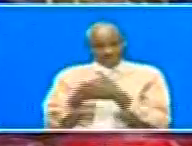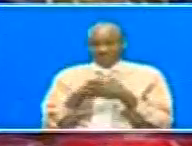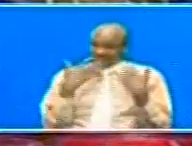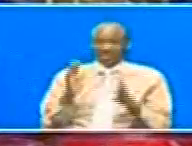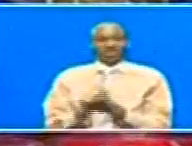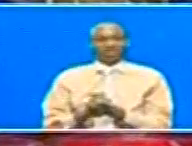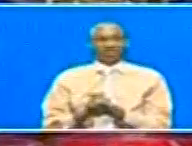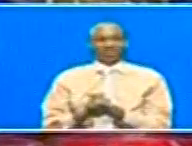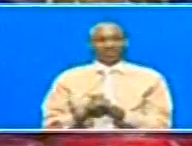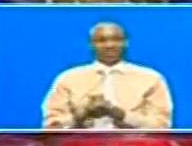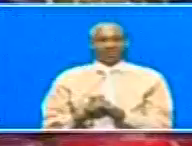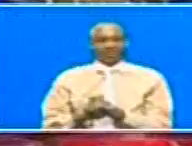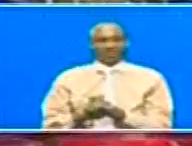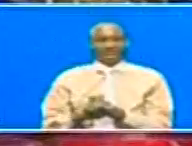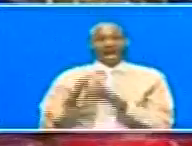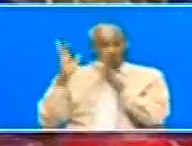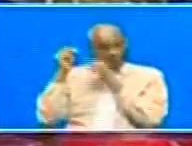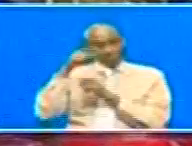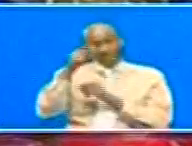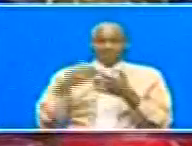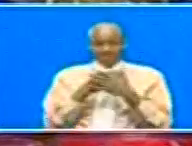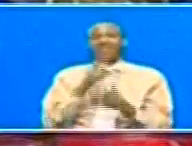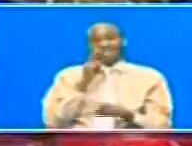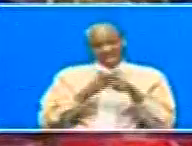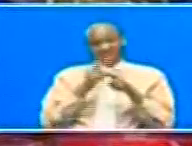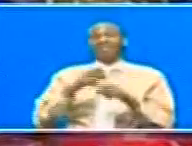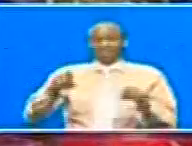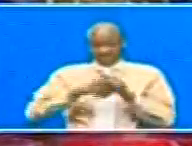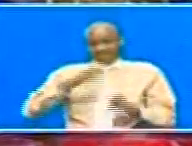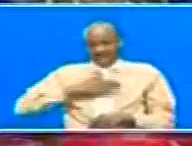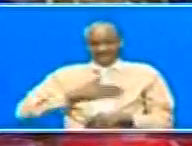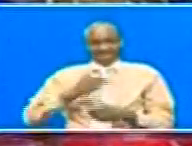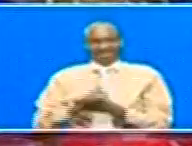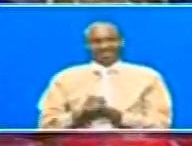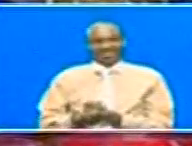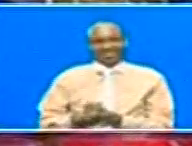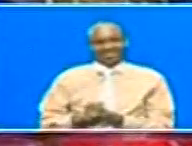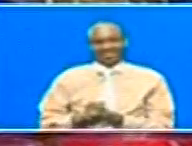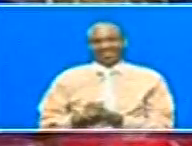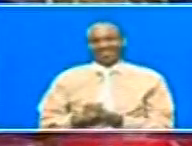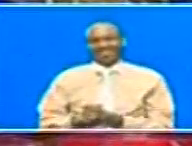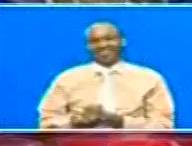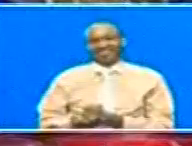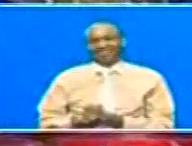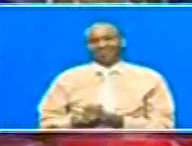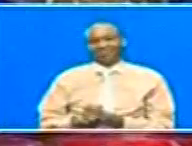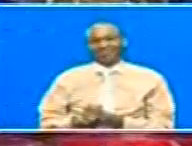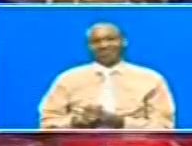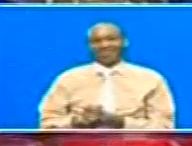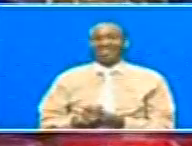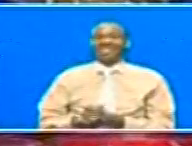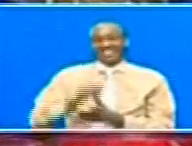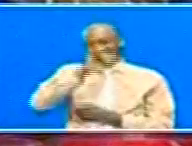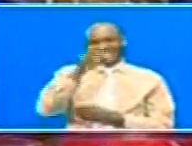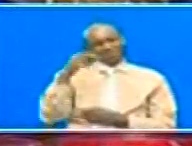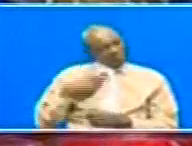Yep. I hope the baby's name is Fred Machoka. Fred Machoka Chalo. She says, Jeff and Fred